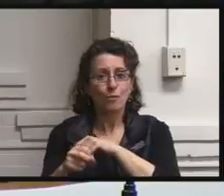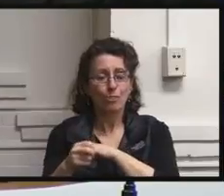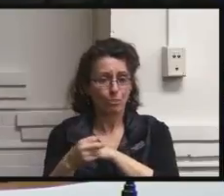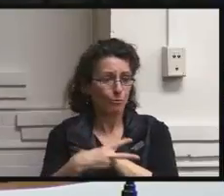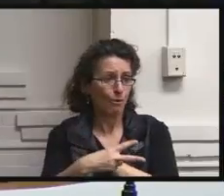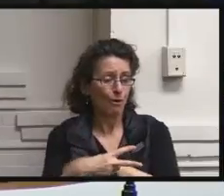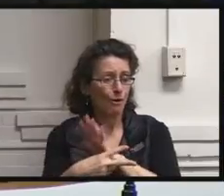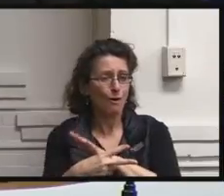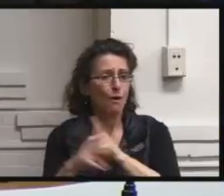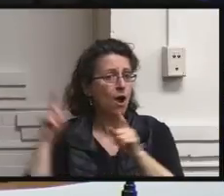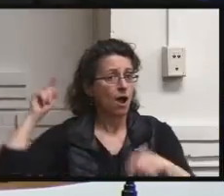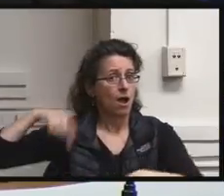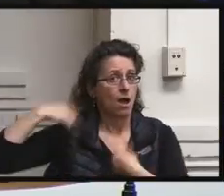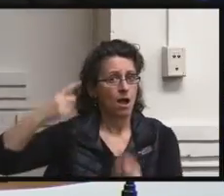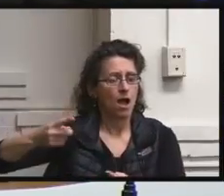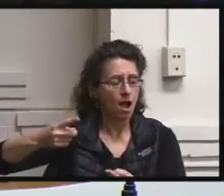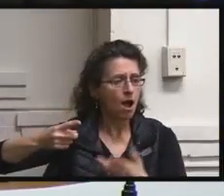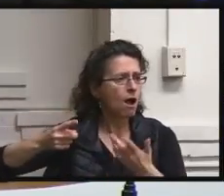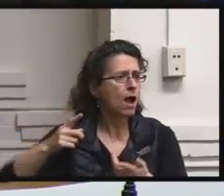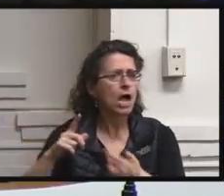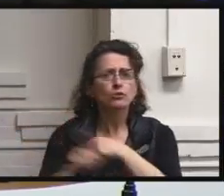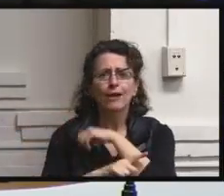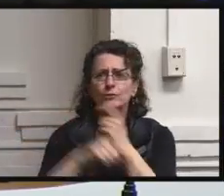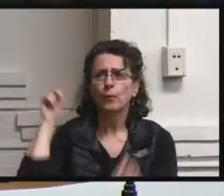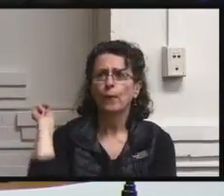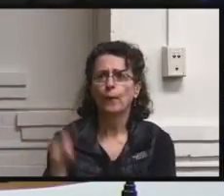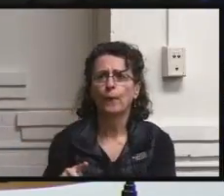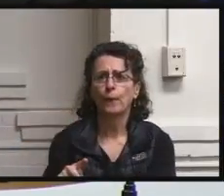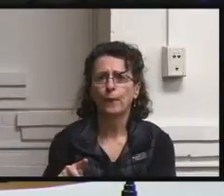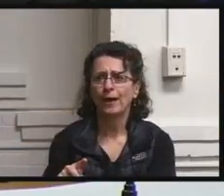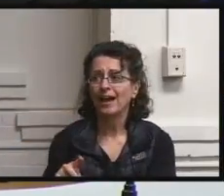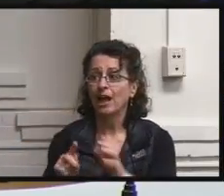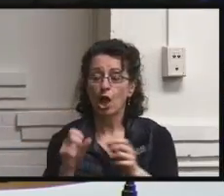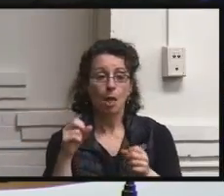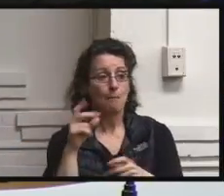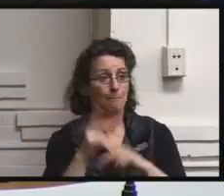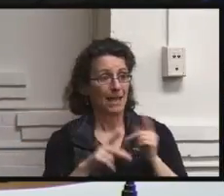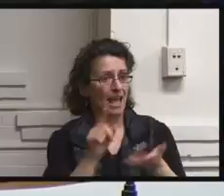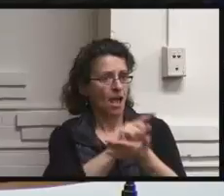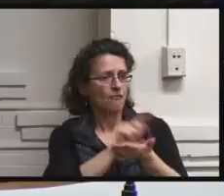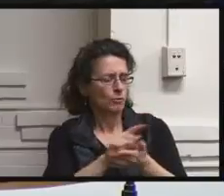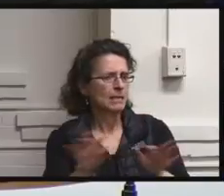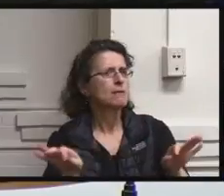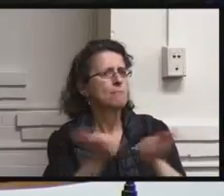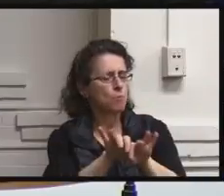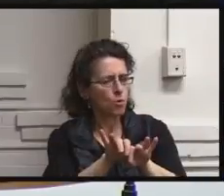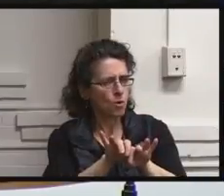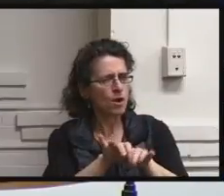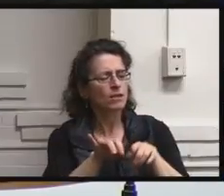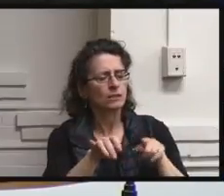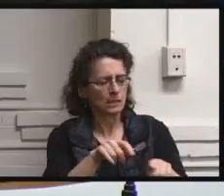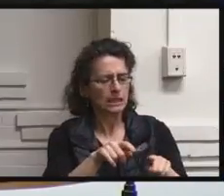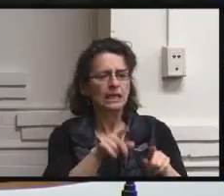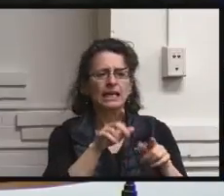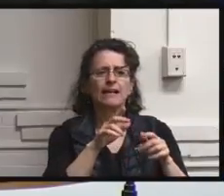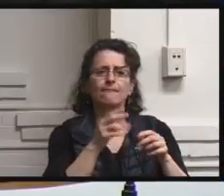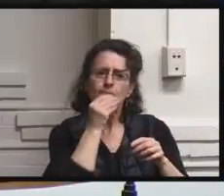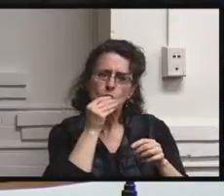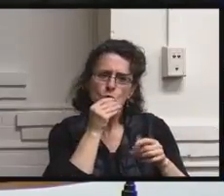to buy fewer bags and throw away less garbage. What's getting thrown away now is mainly plastic packaging